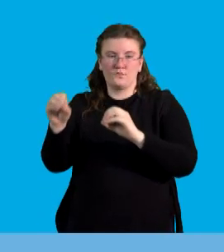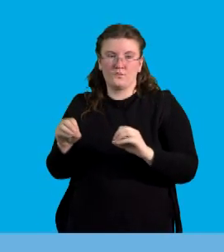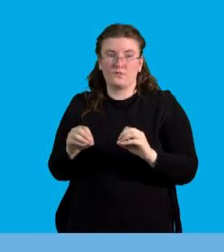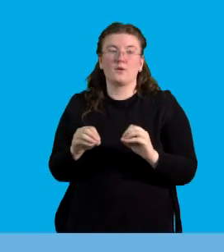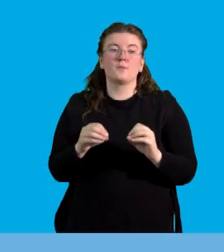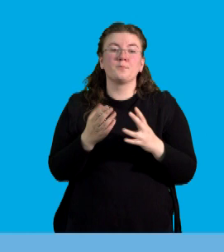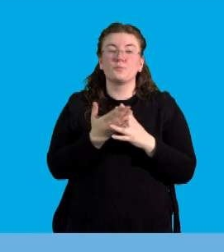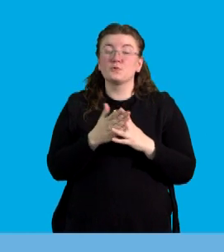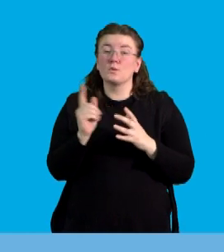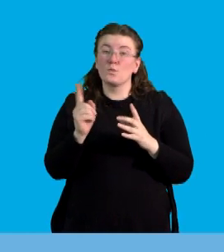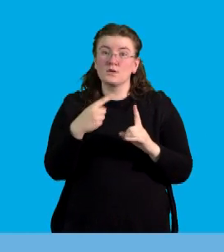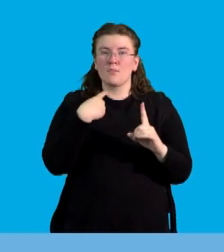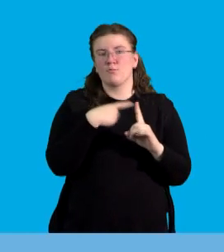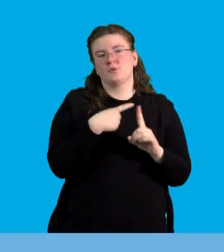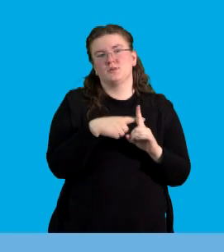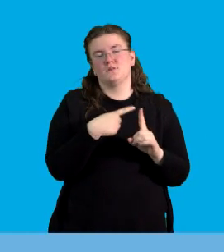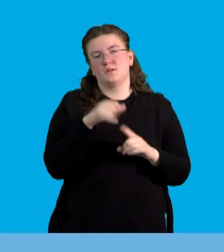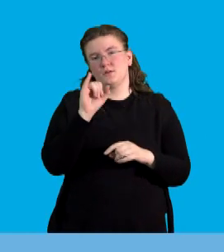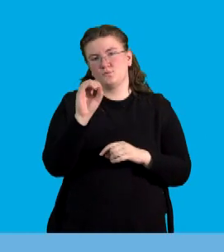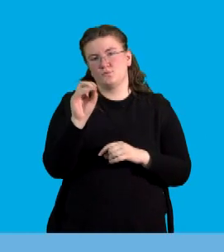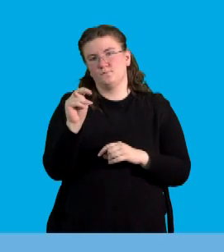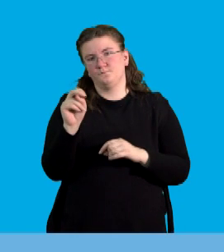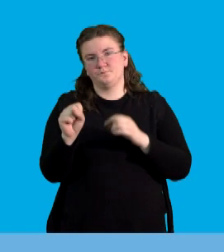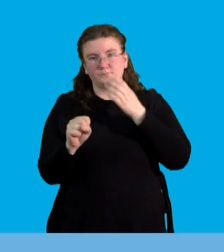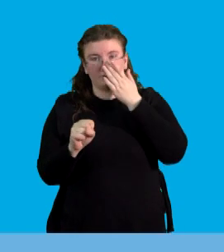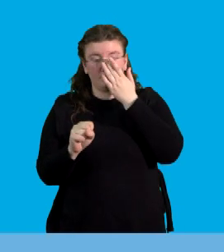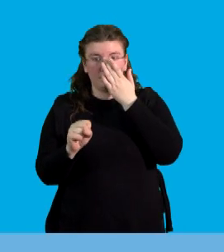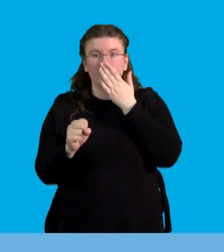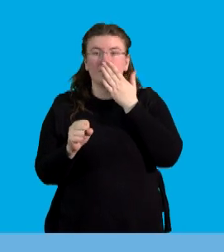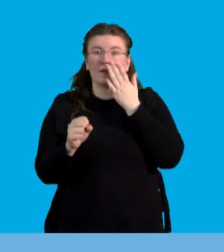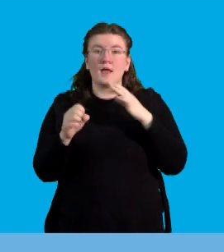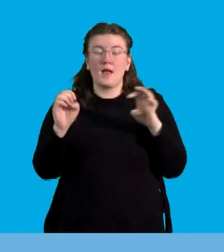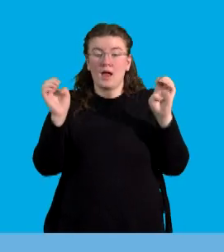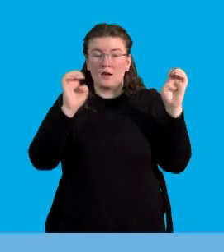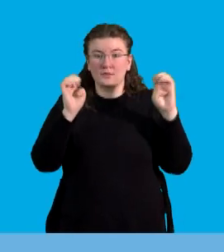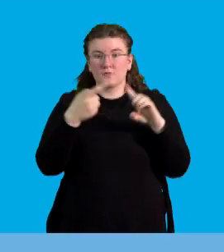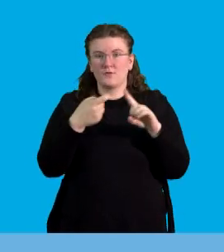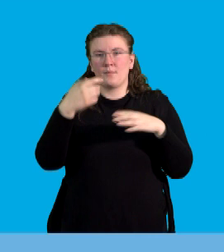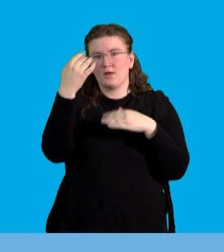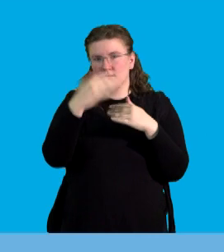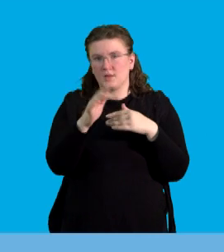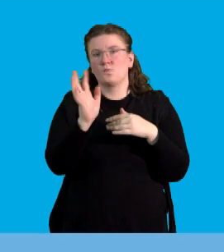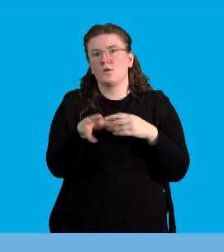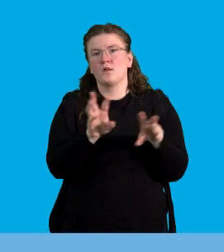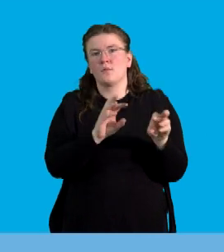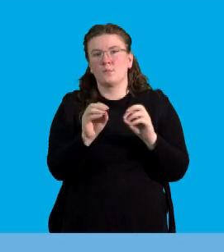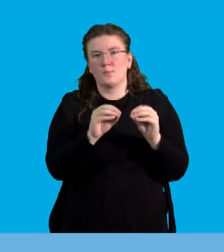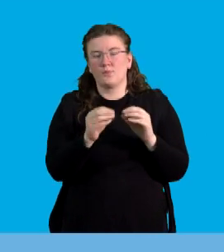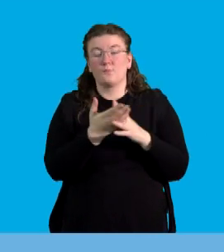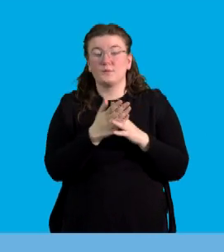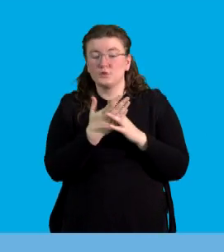atoms. So those electrons that you find on the outer layer, they are going to be moving between positive atoms of an